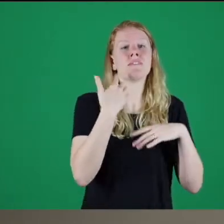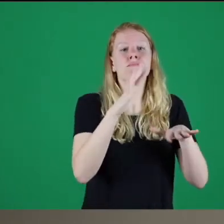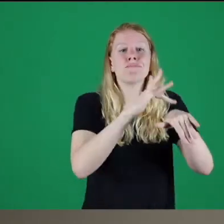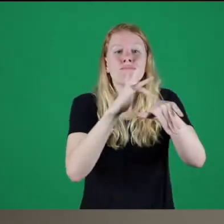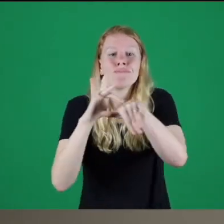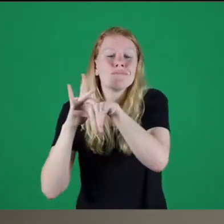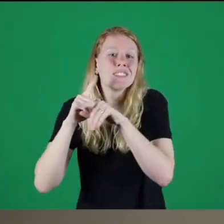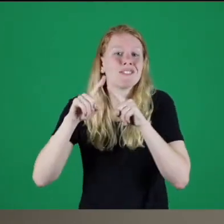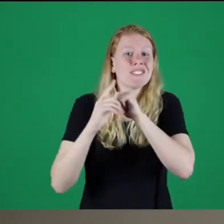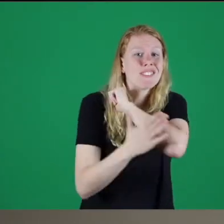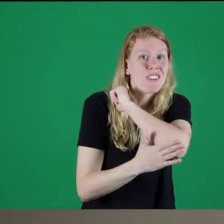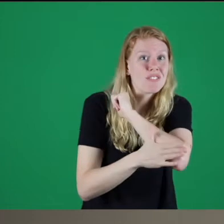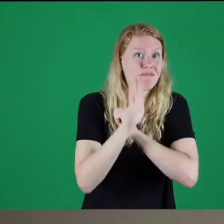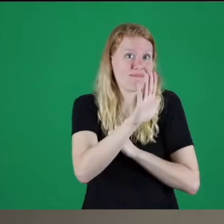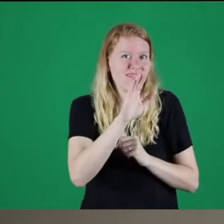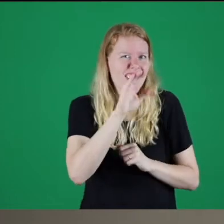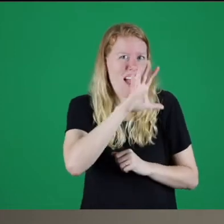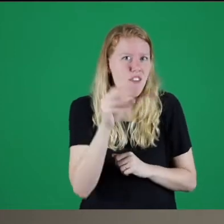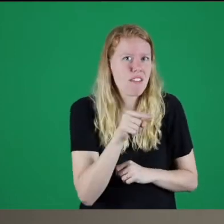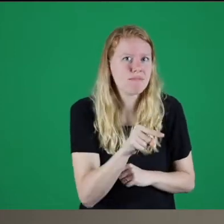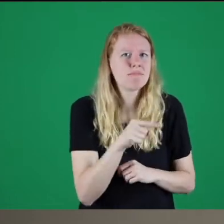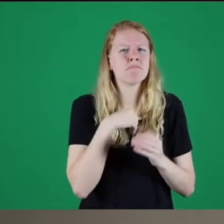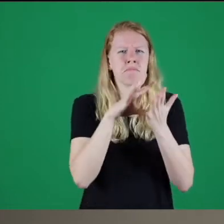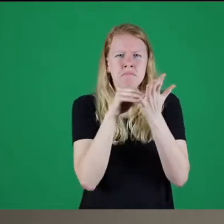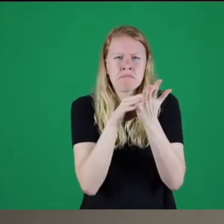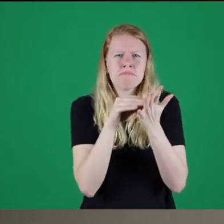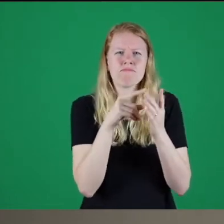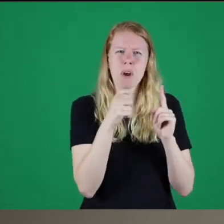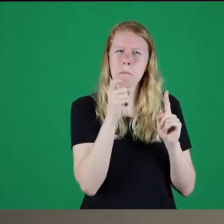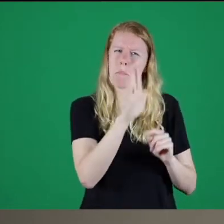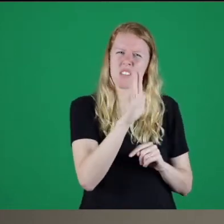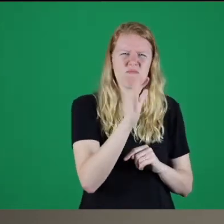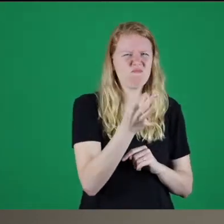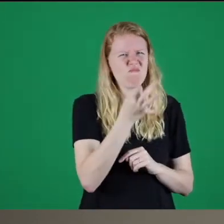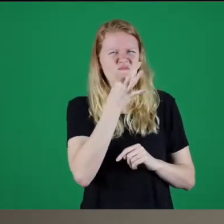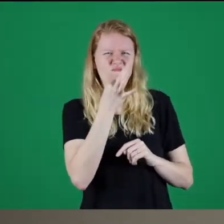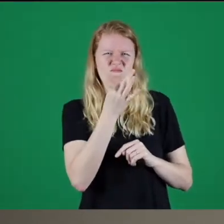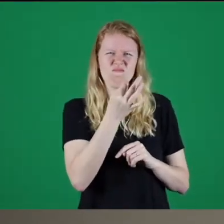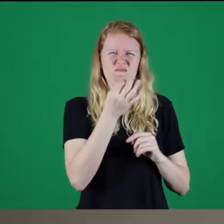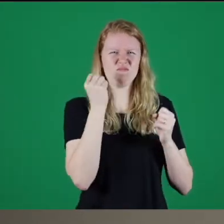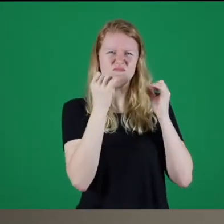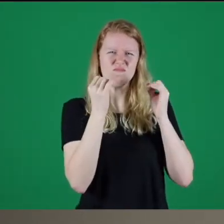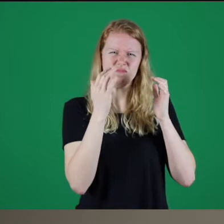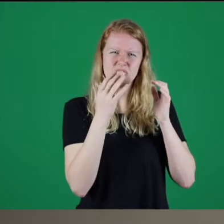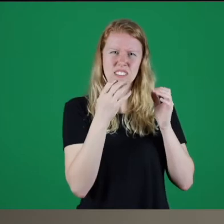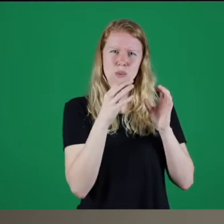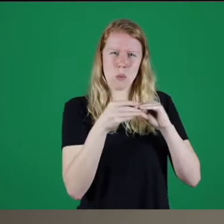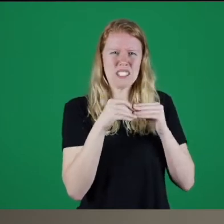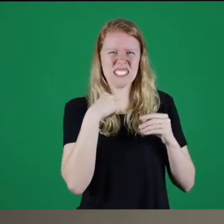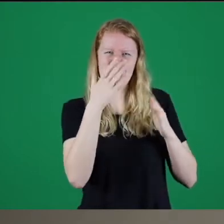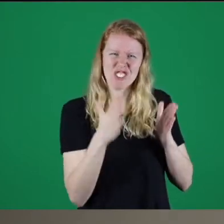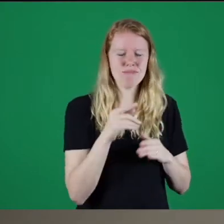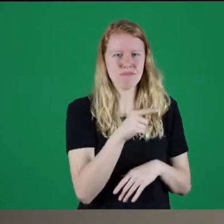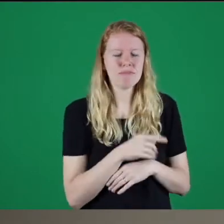master storytellers. So I had gone to Mali in search of a master storyteller to learn from. And I stayed outside of